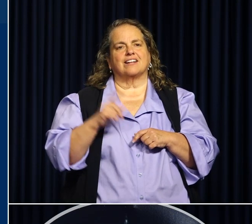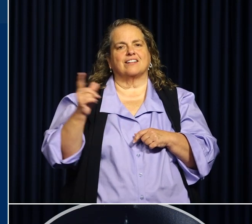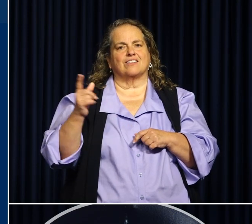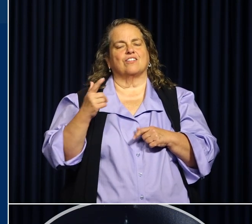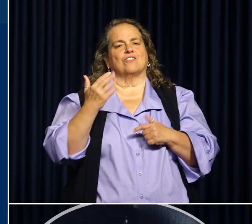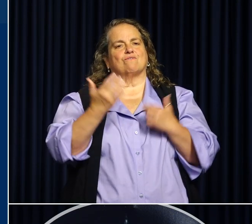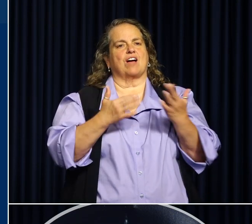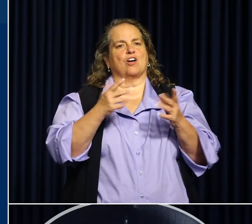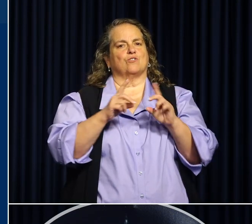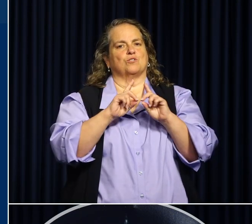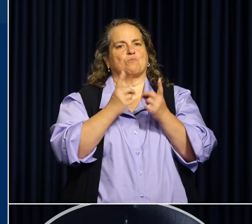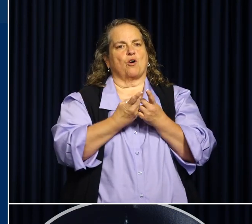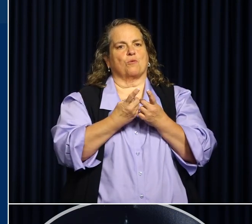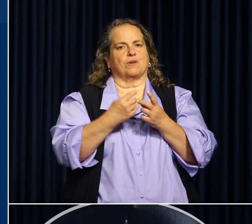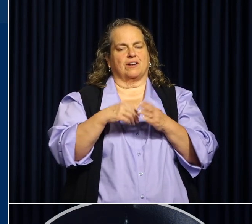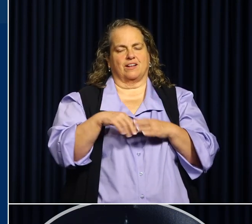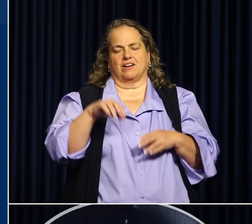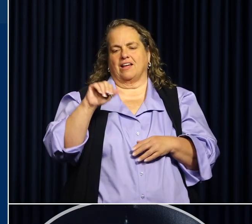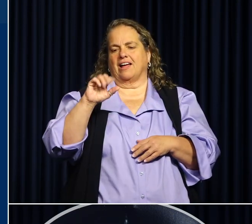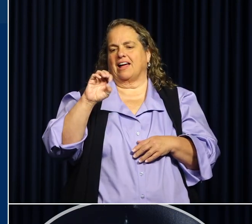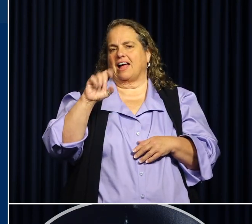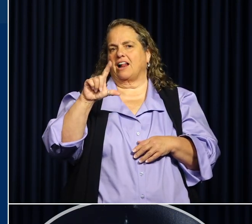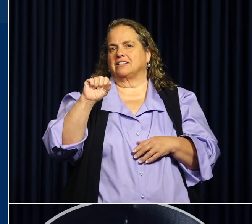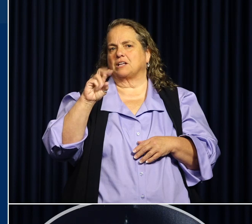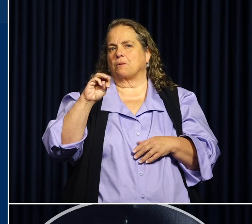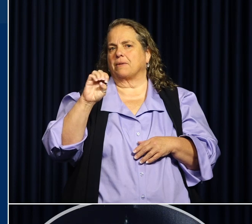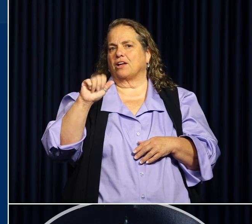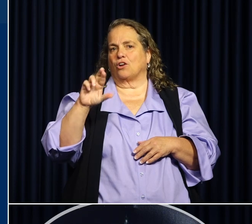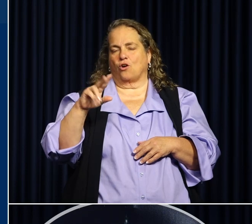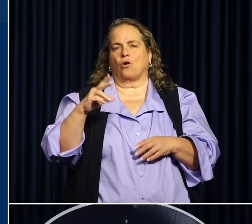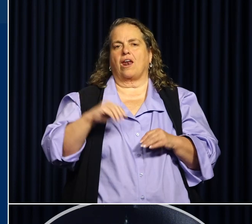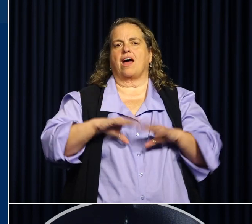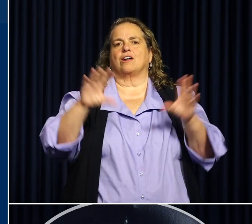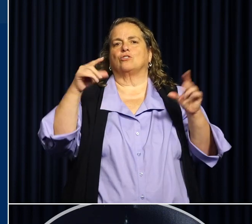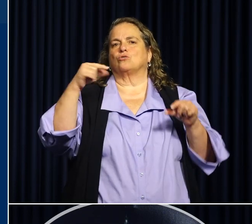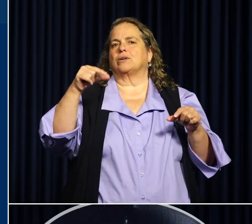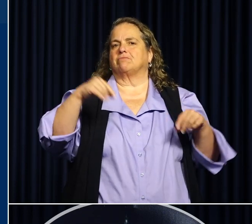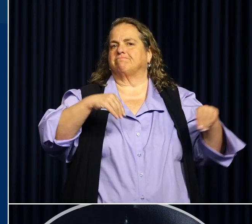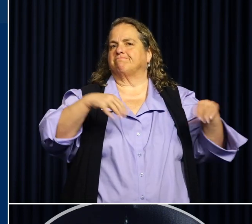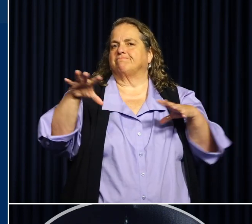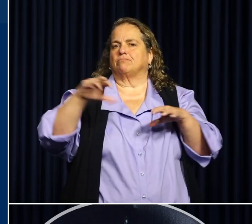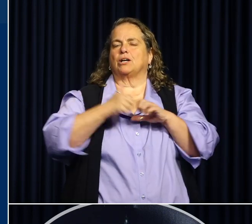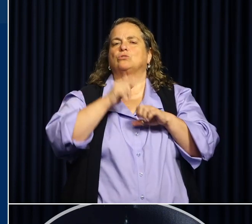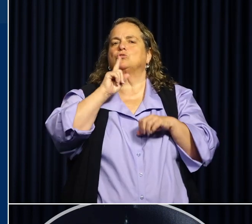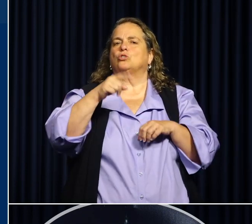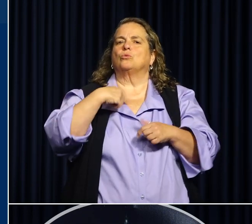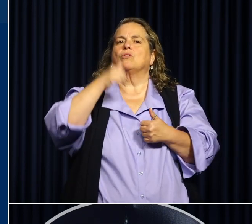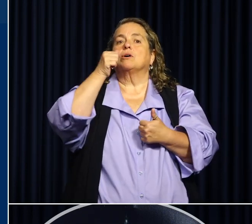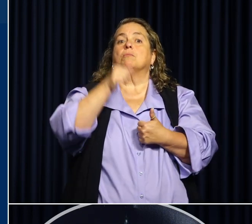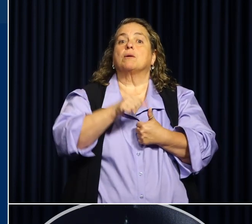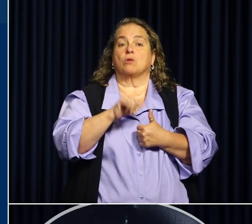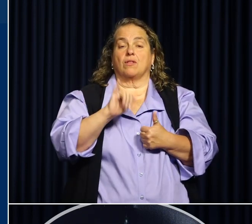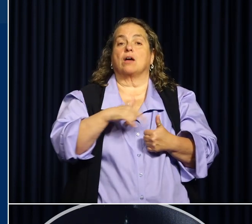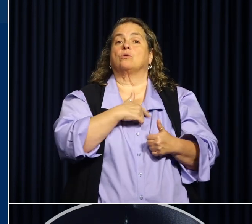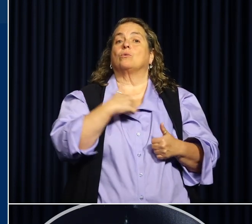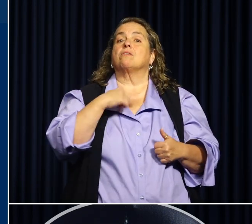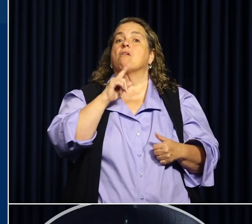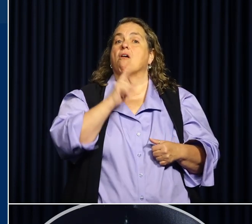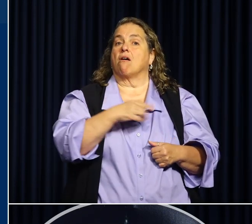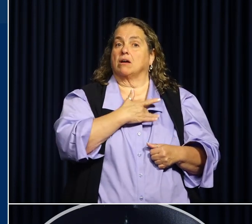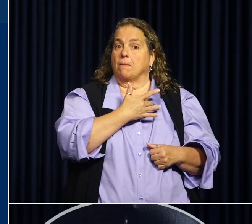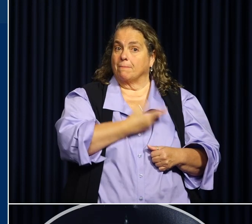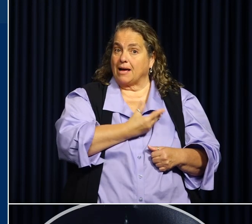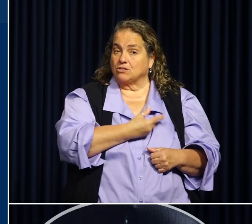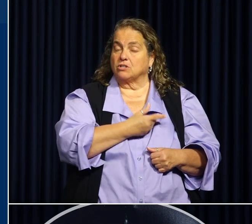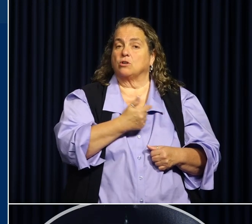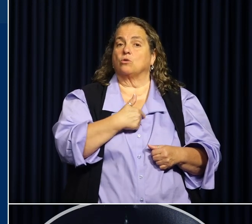fire department in Ellesmere, lighting up green, making sure that we remember that we are compassionate, that we are there